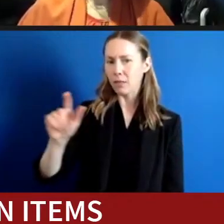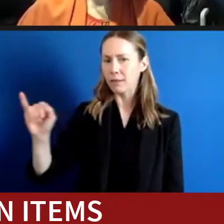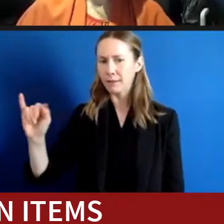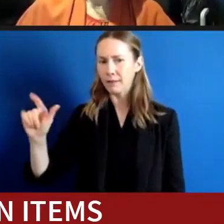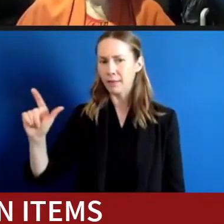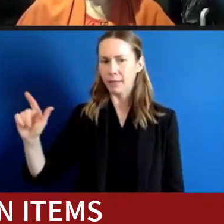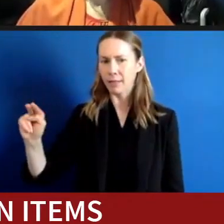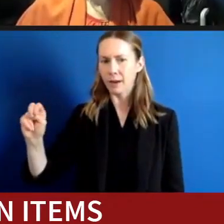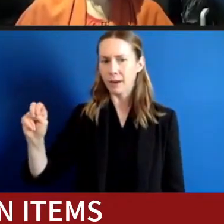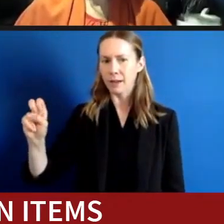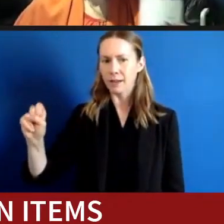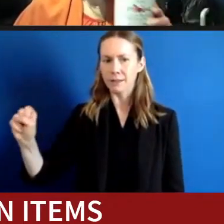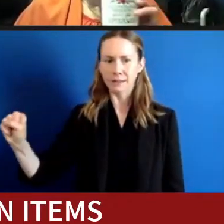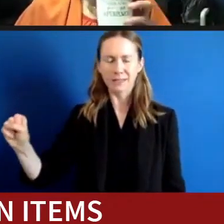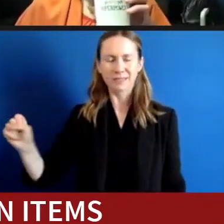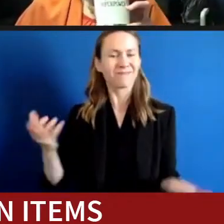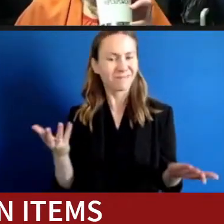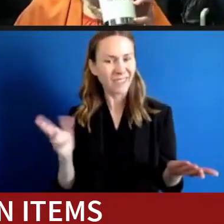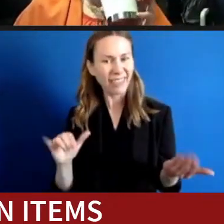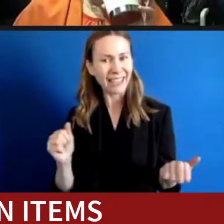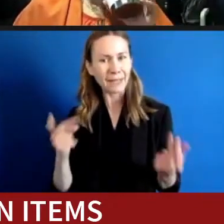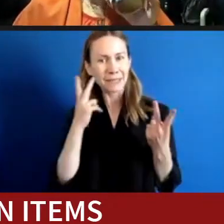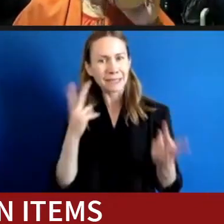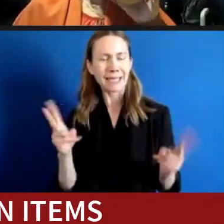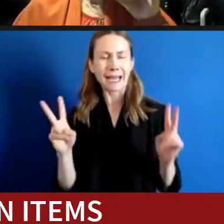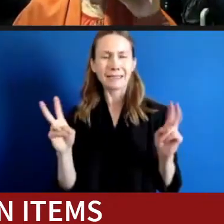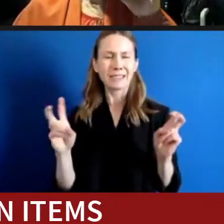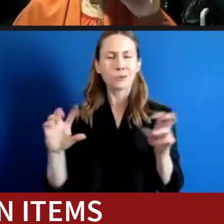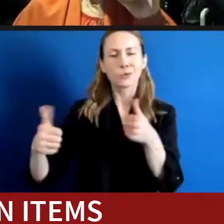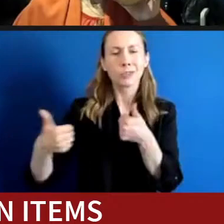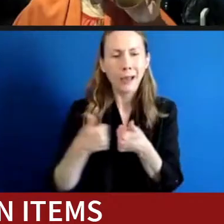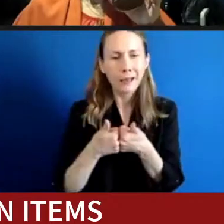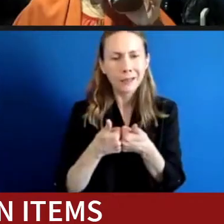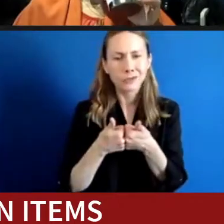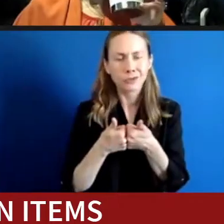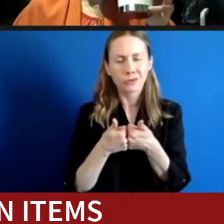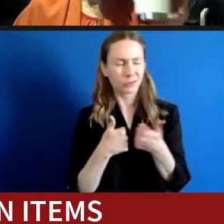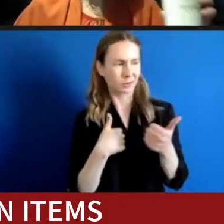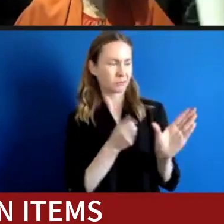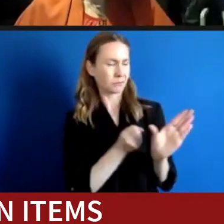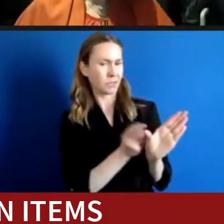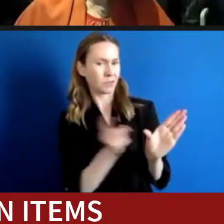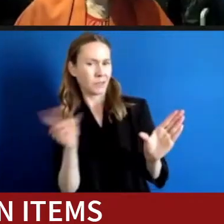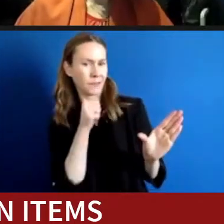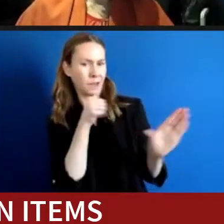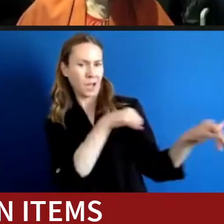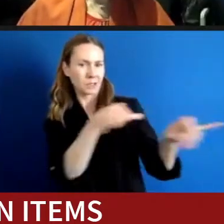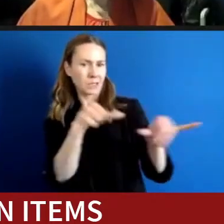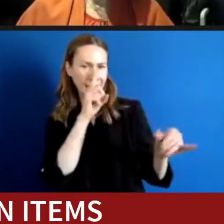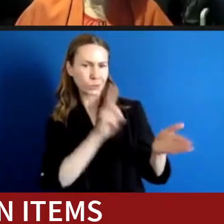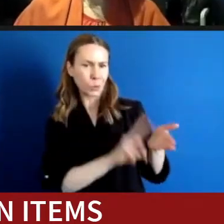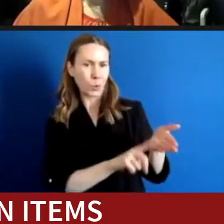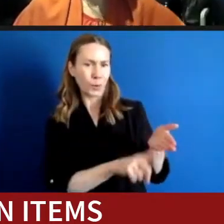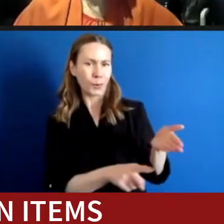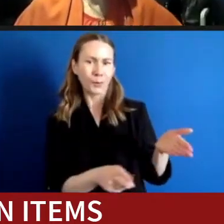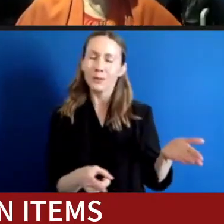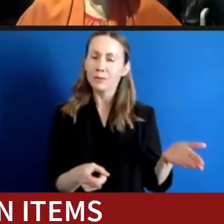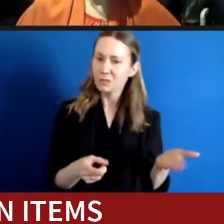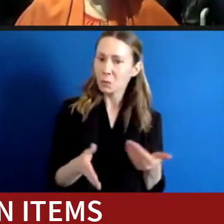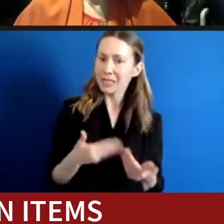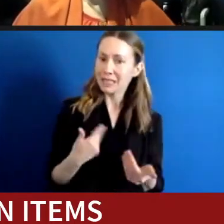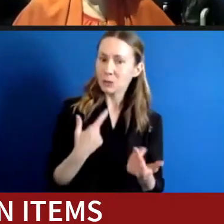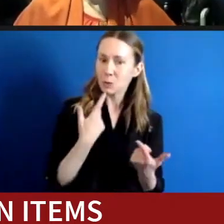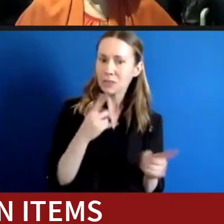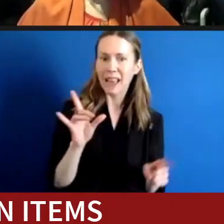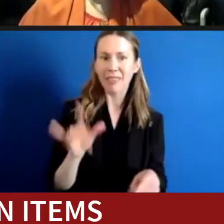and so that can sometimes be seen as sort of challenging some of the status quo. And so it's easier to say, well, this